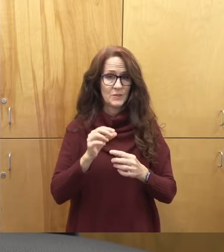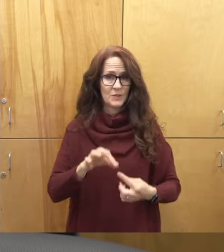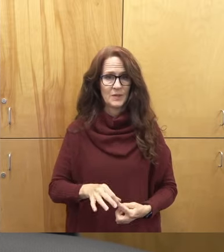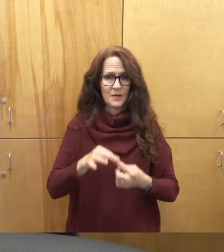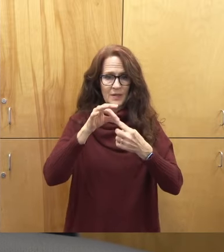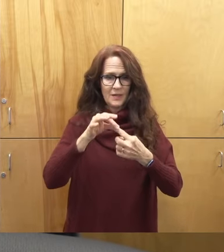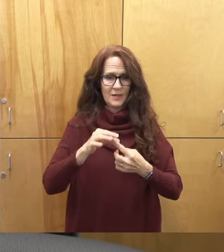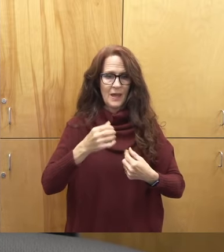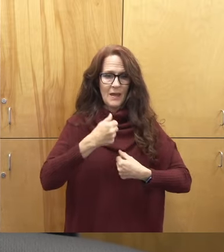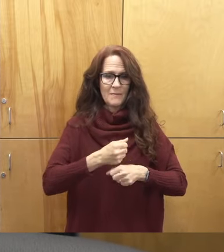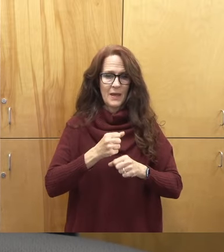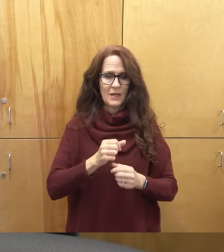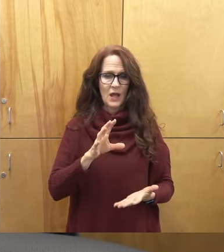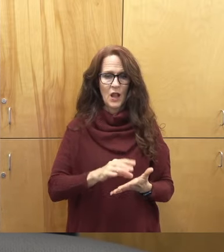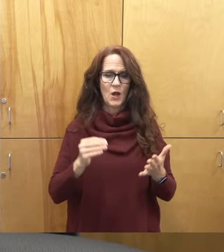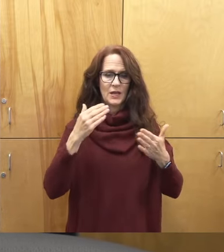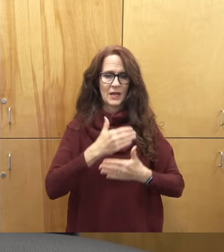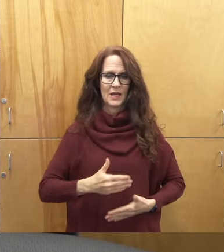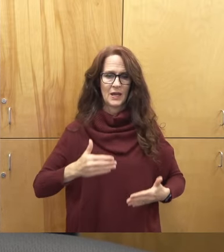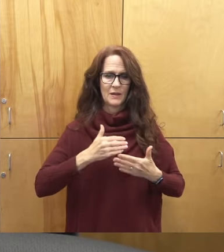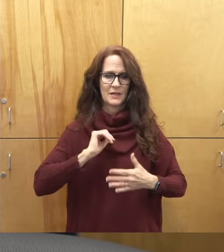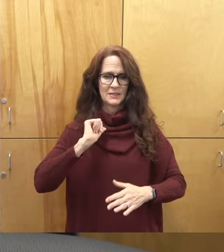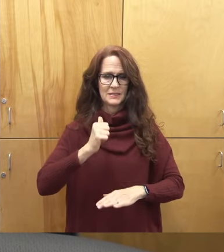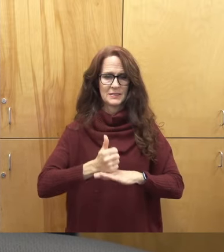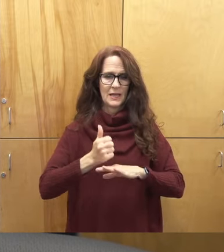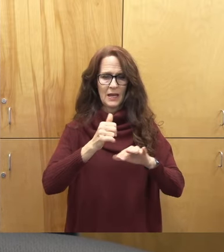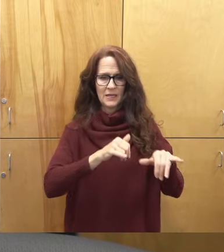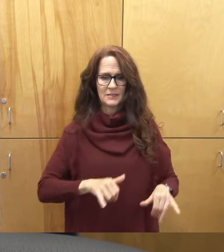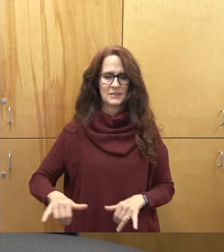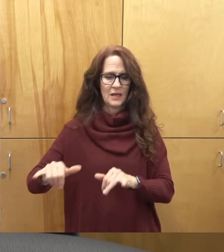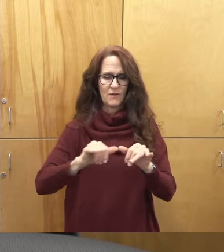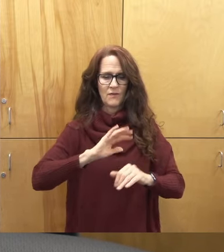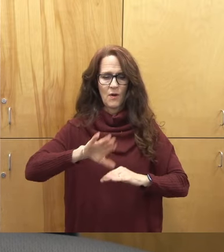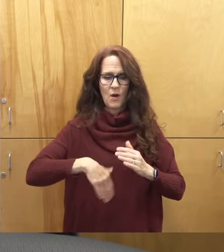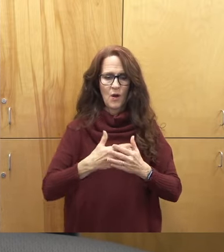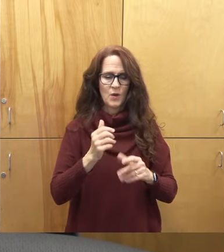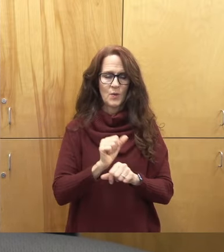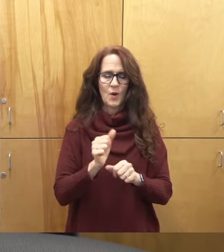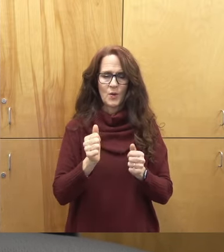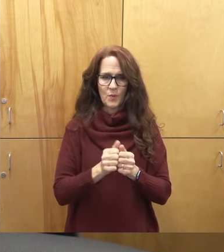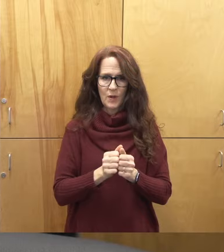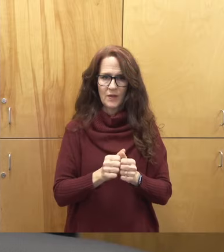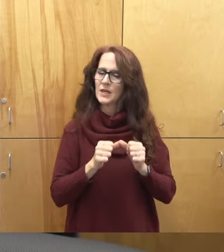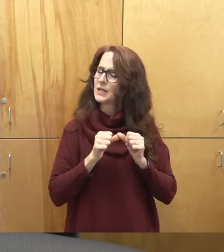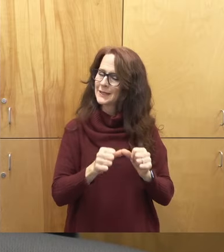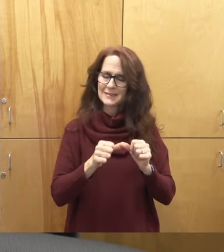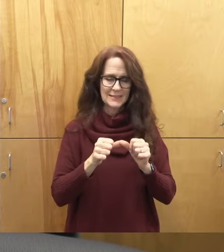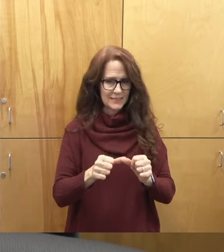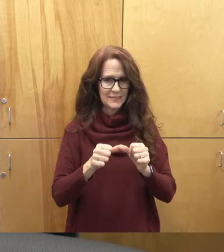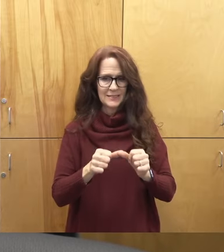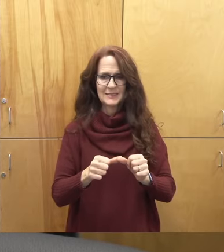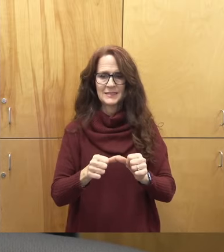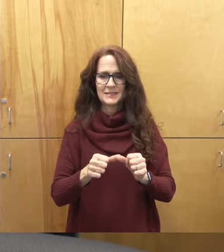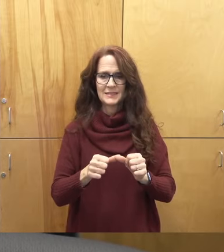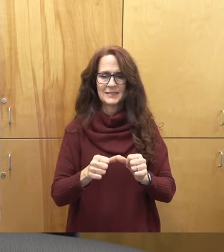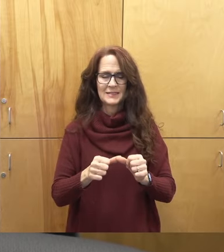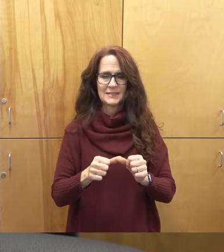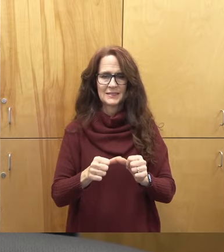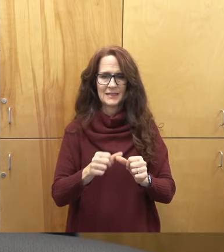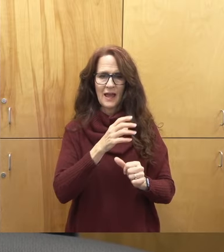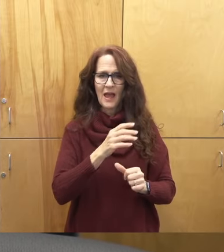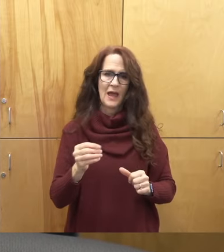making learning enjoyable while setting high standards for everyone you work with. Your consistency